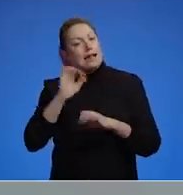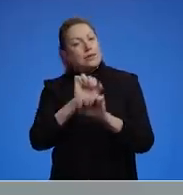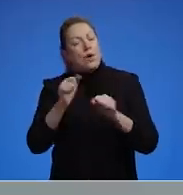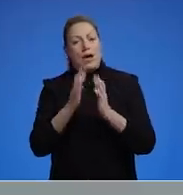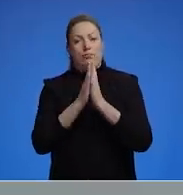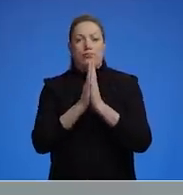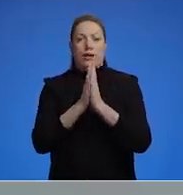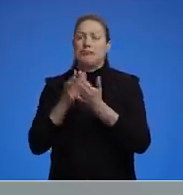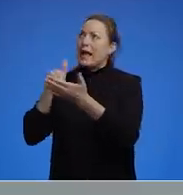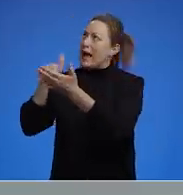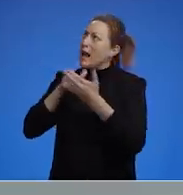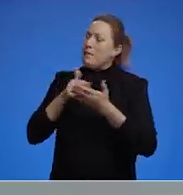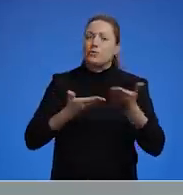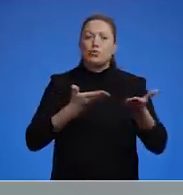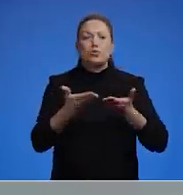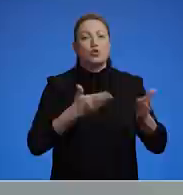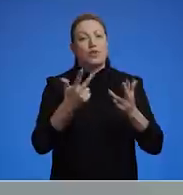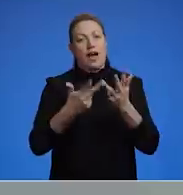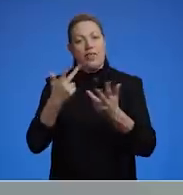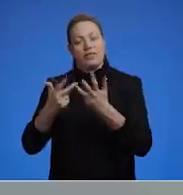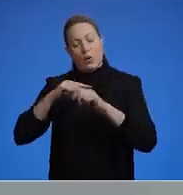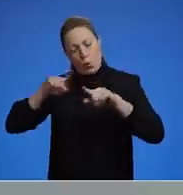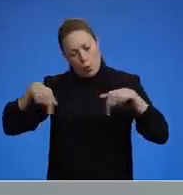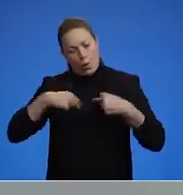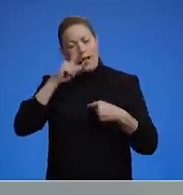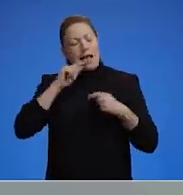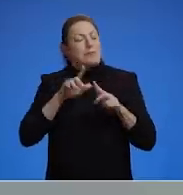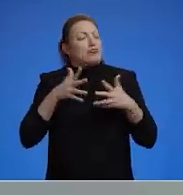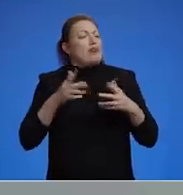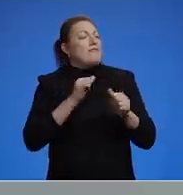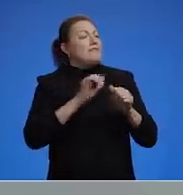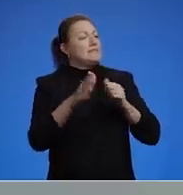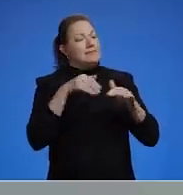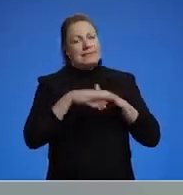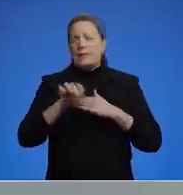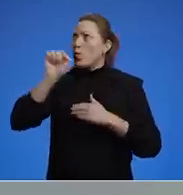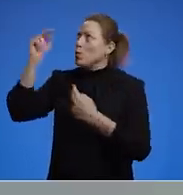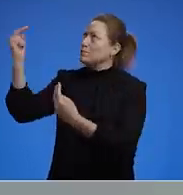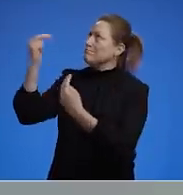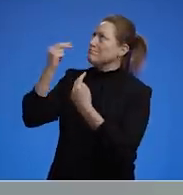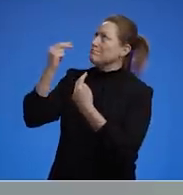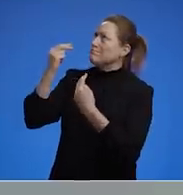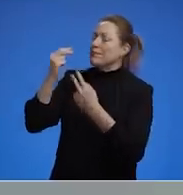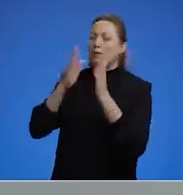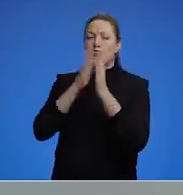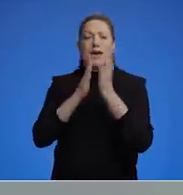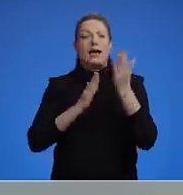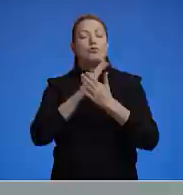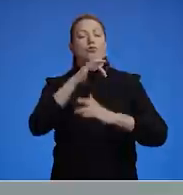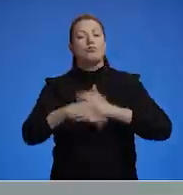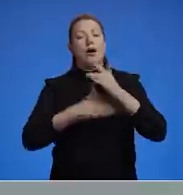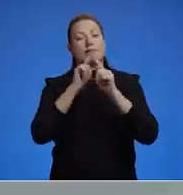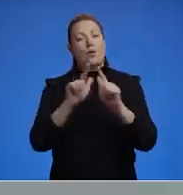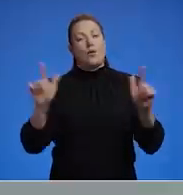Hear these prayers and help us to serve others, that we may be great in your sight. We make this prayer